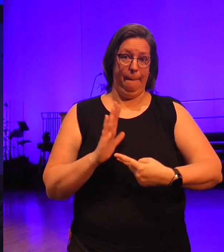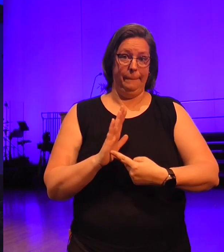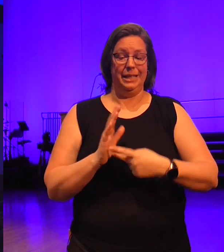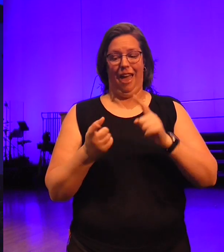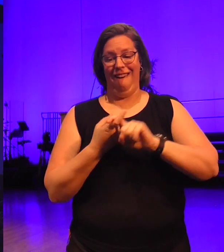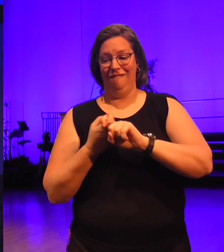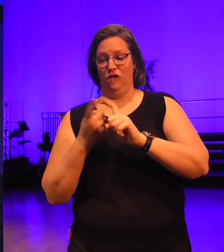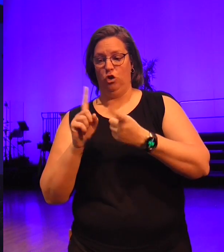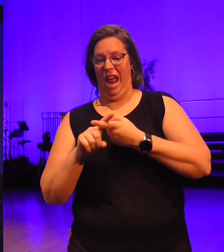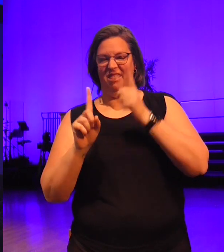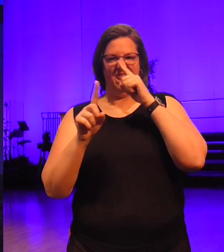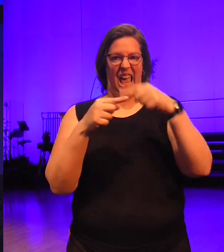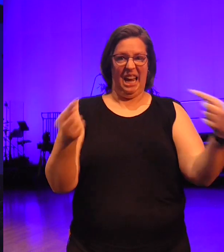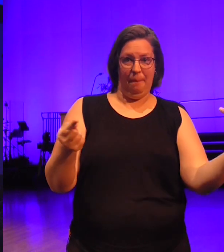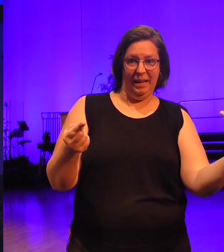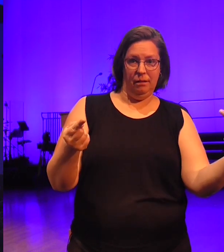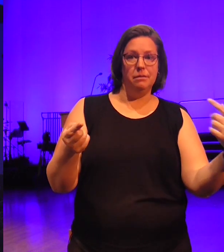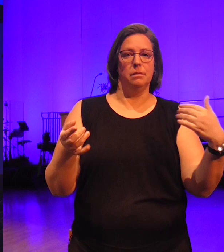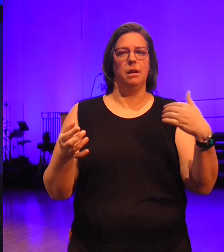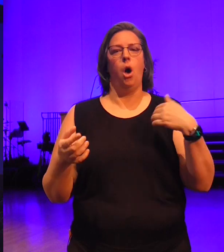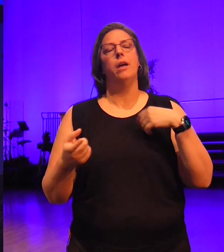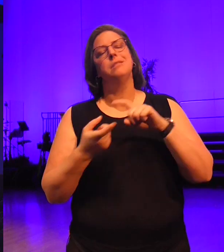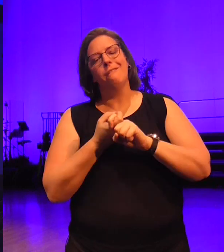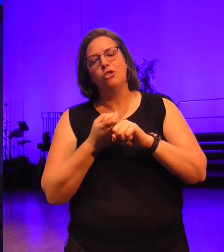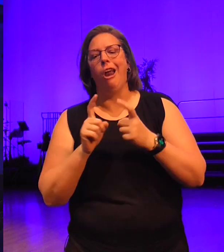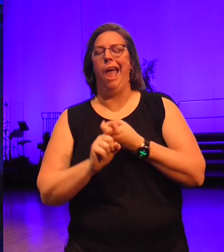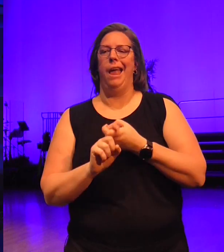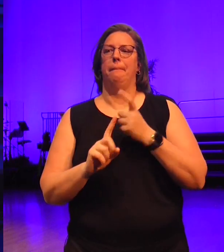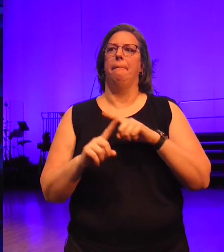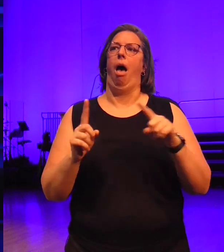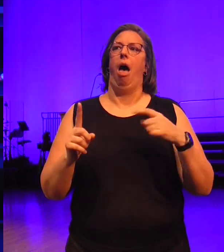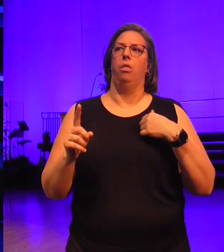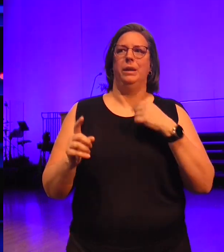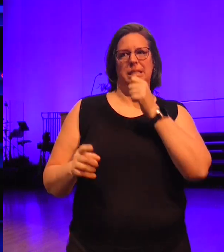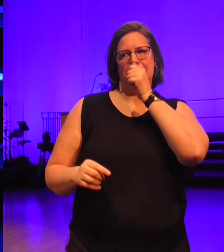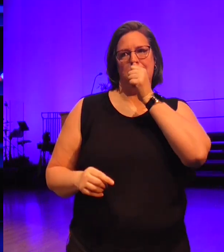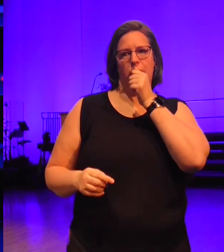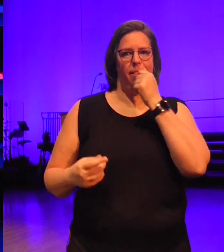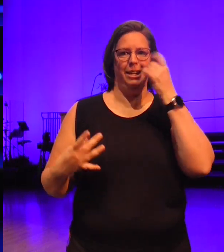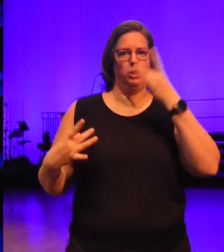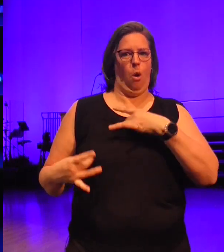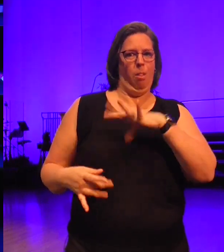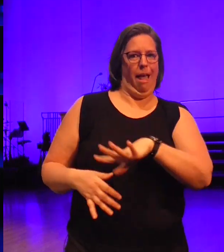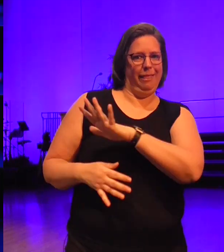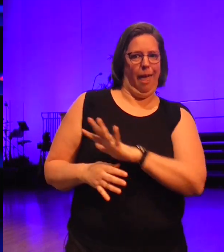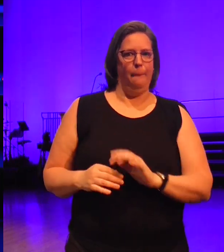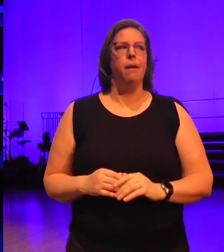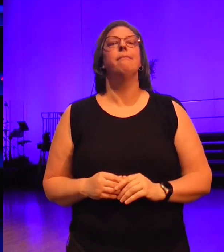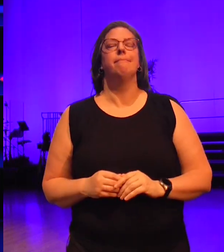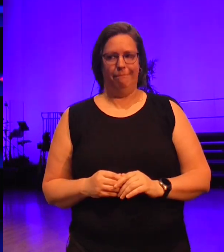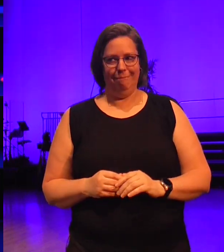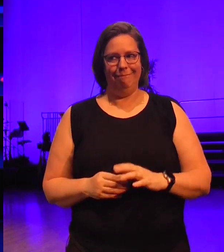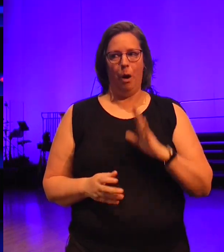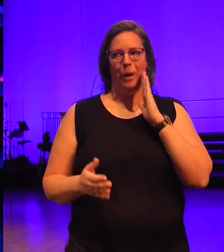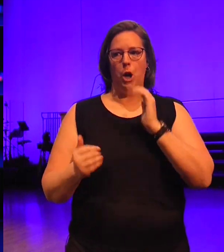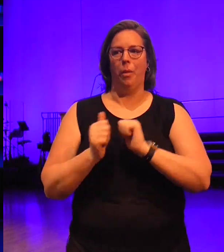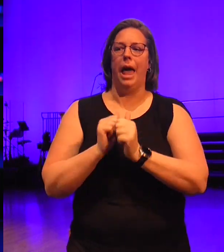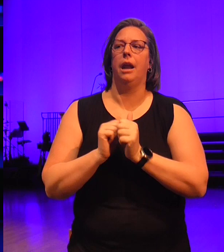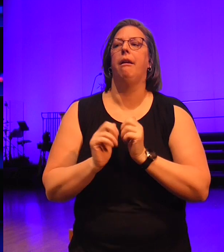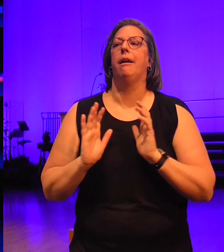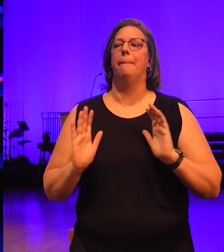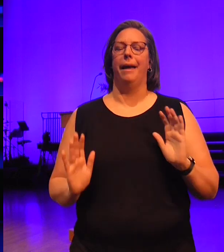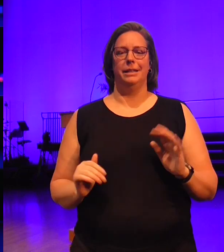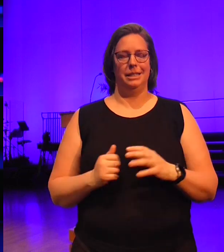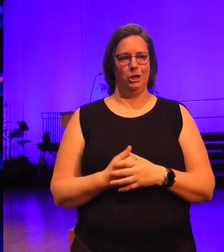might be close with, but you have a competitive spirit. You secretly don't really like each other, or you let each other know that in times of gentle ribbing. And I have